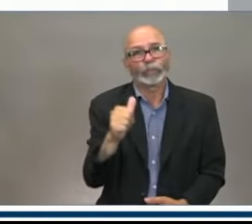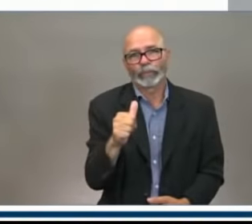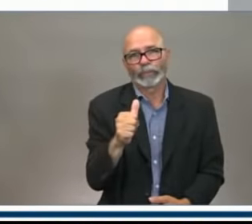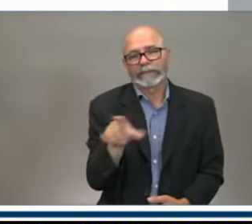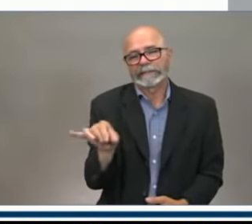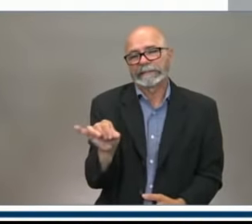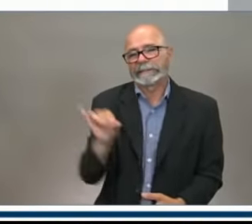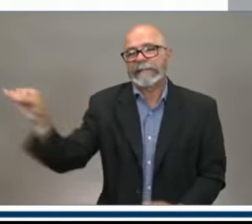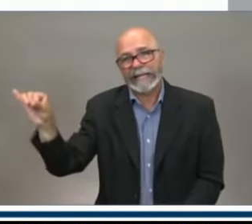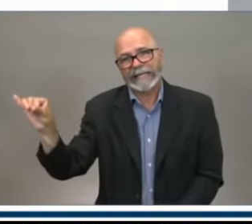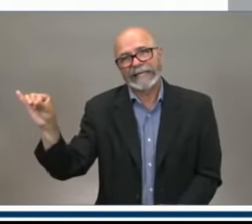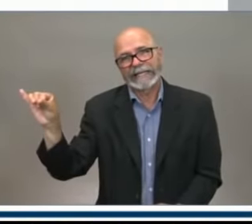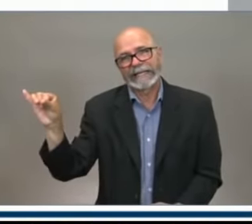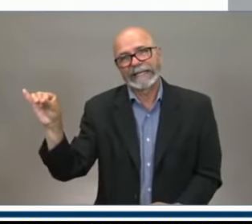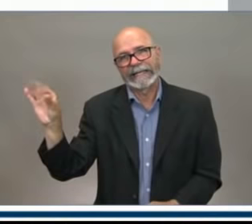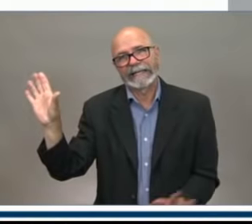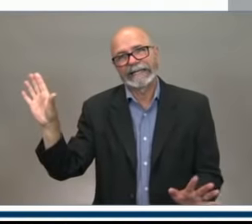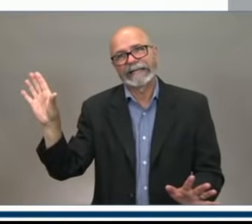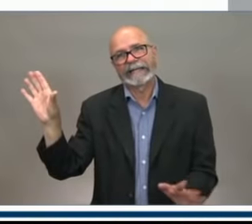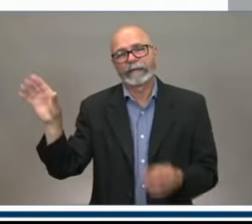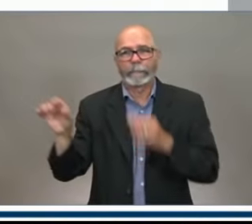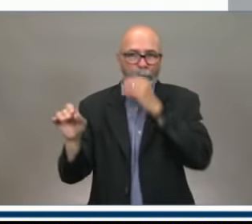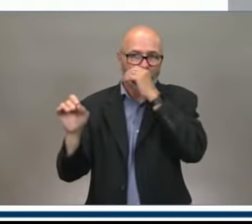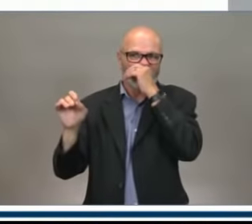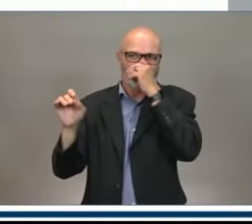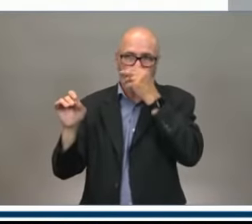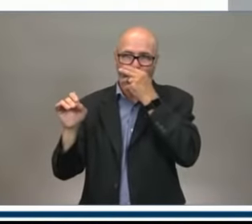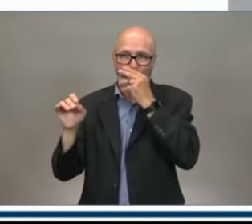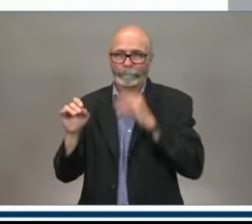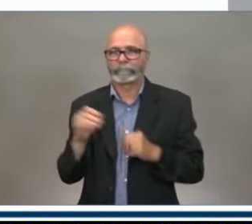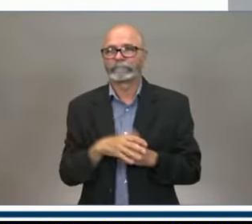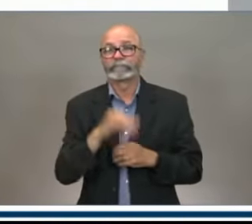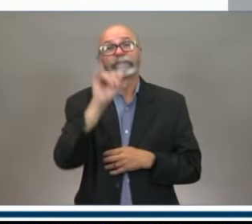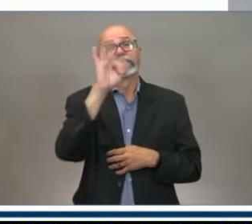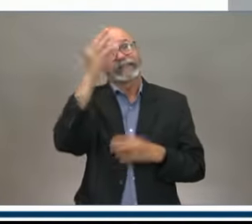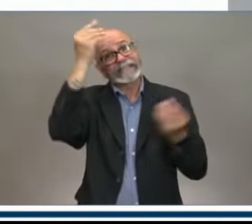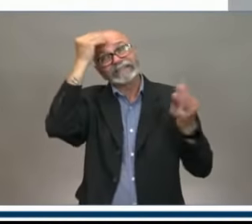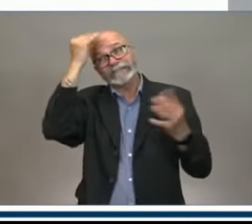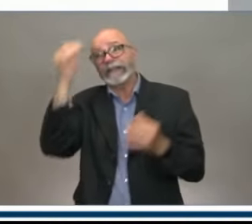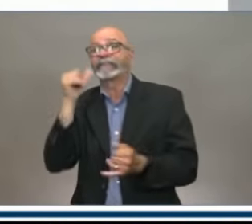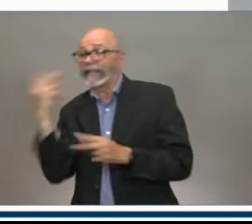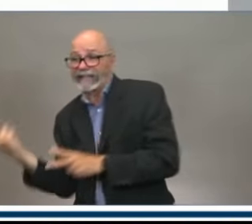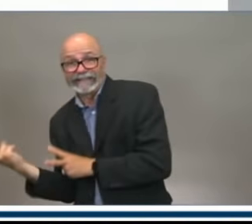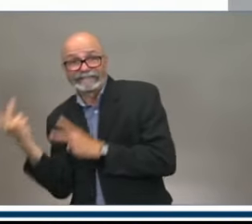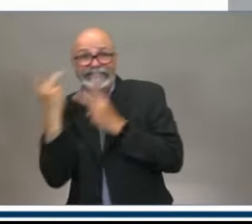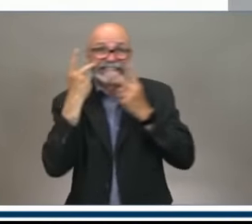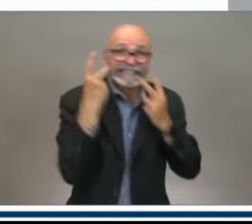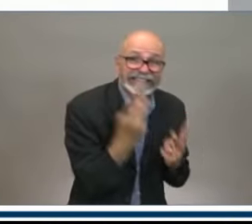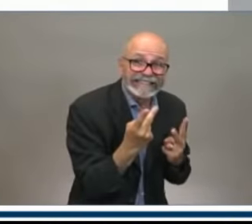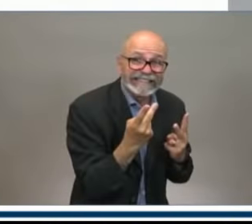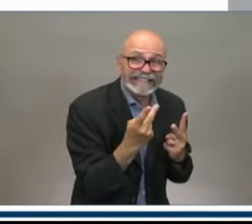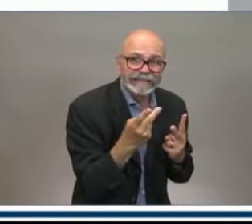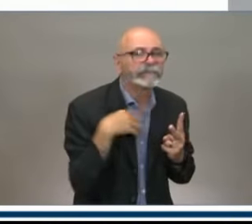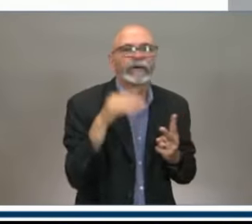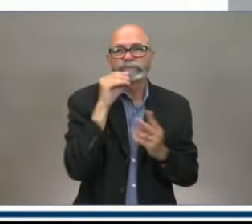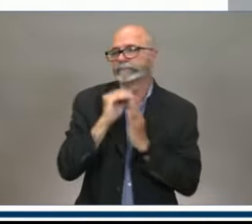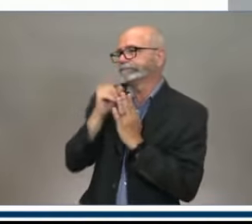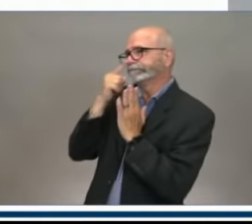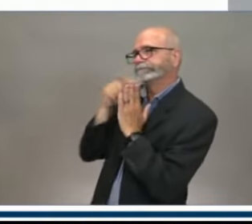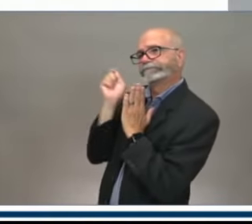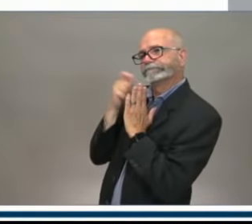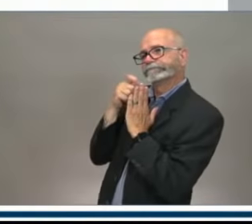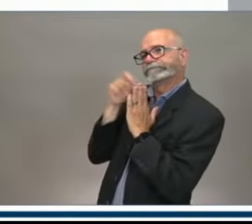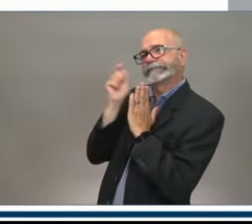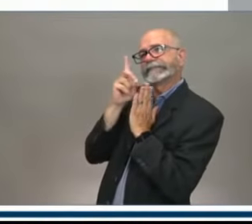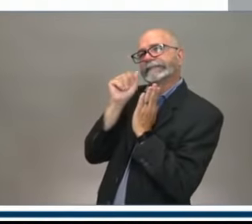risky. We will also be tracking the information, so visitors, the date and time that they visited, their contact